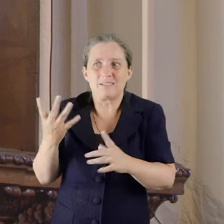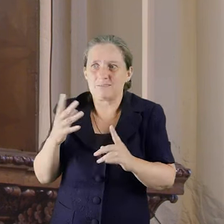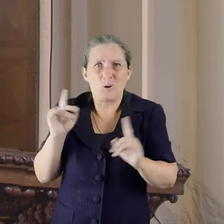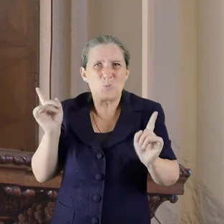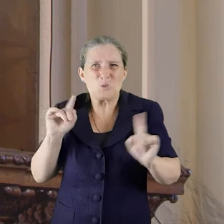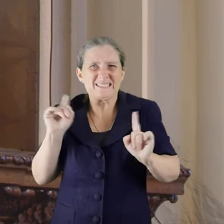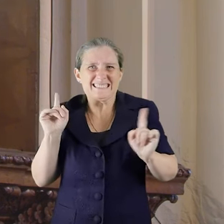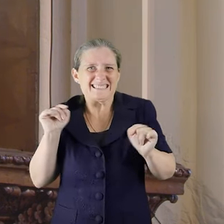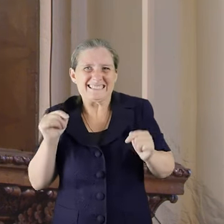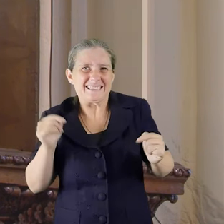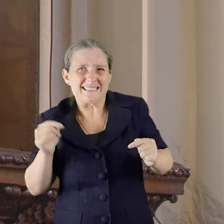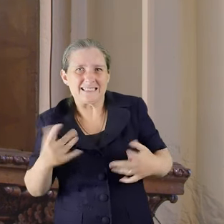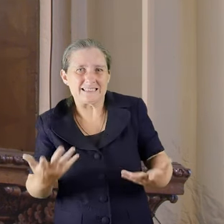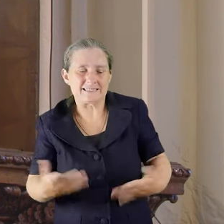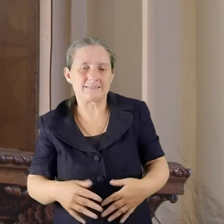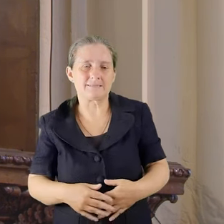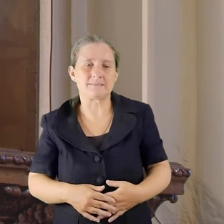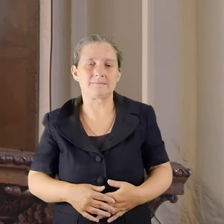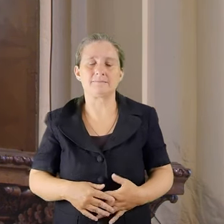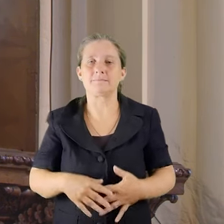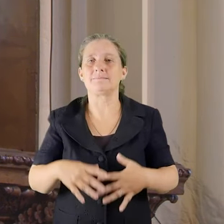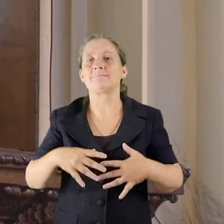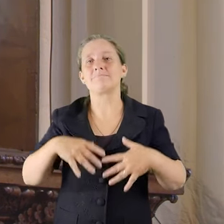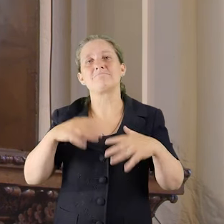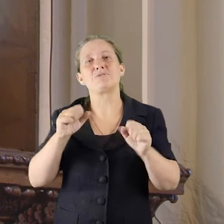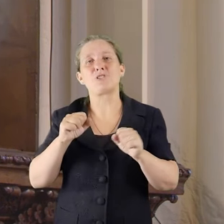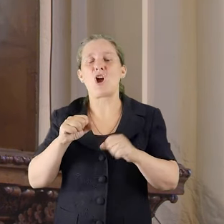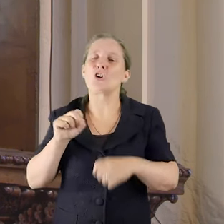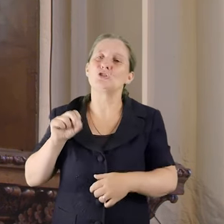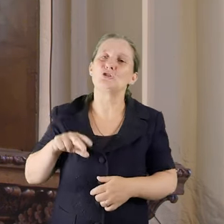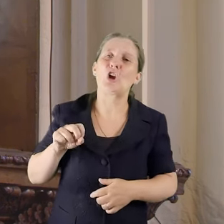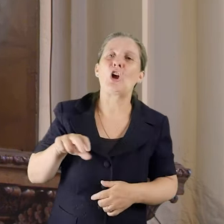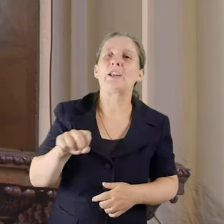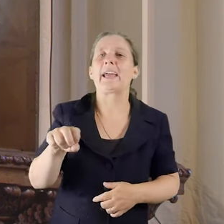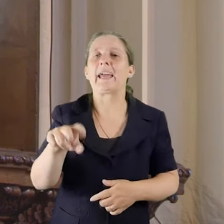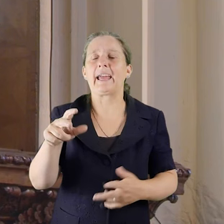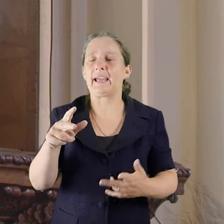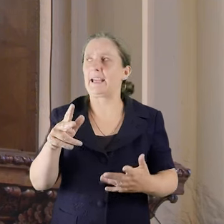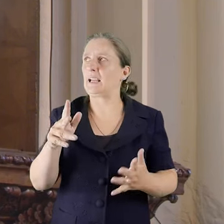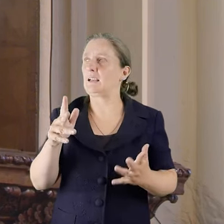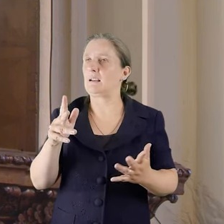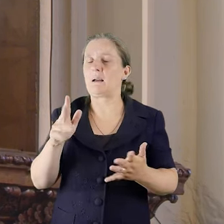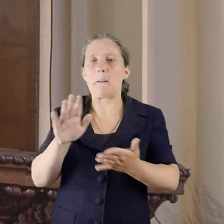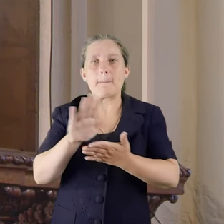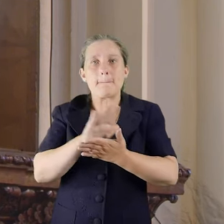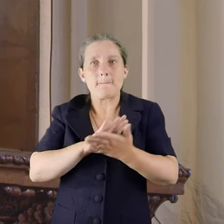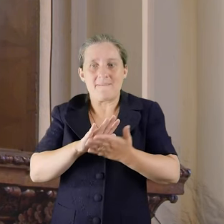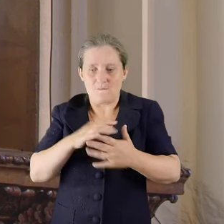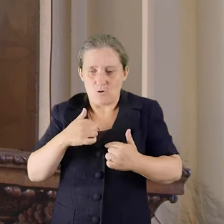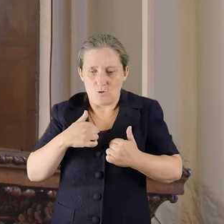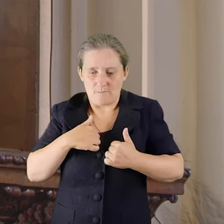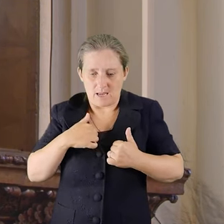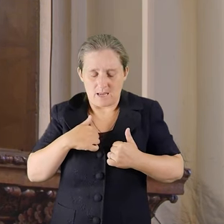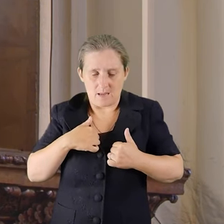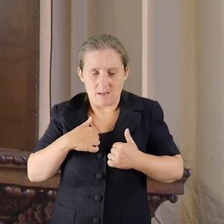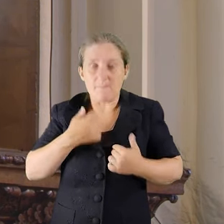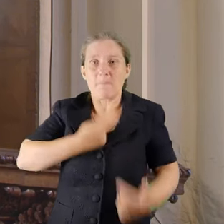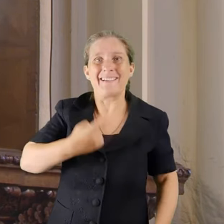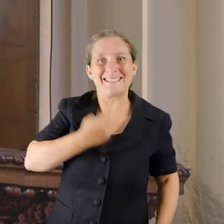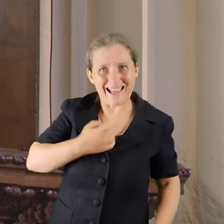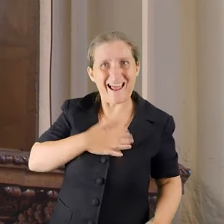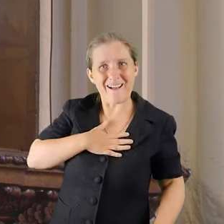really look like. It began a journey that allowed me to discover what it truly meant for me to be